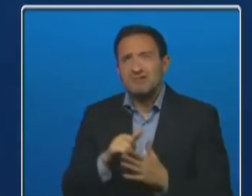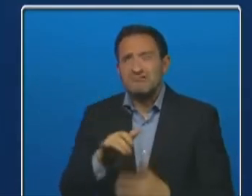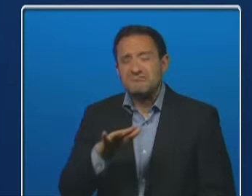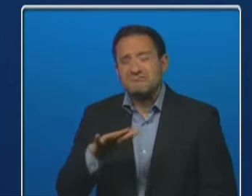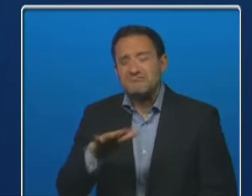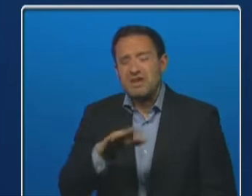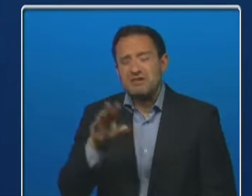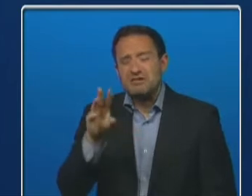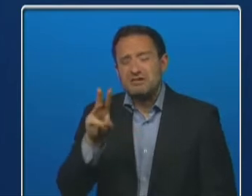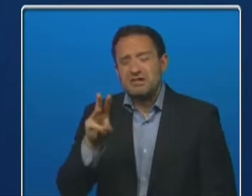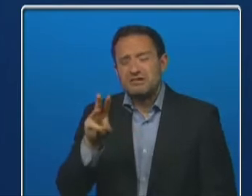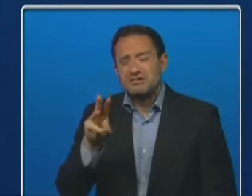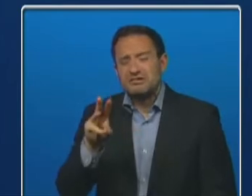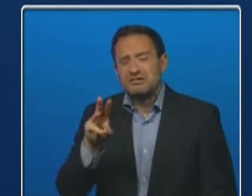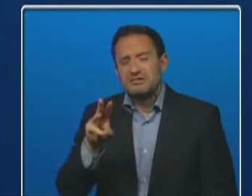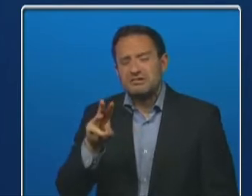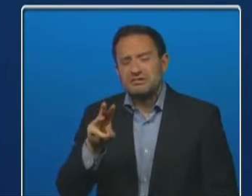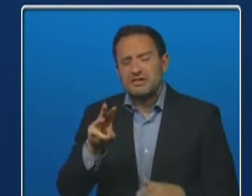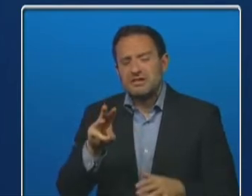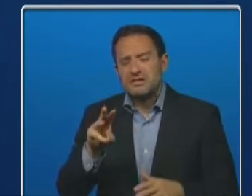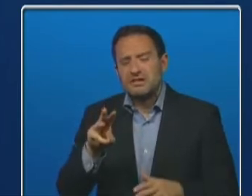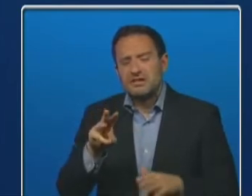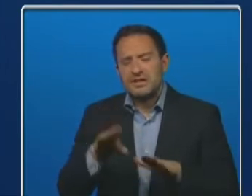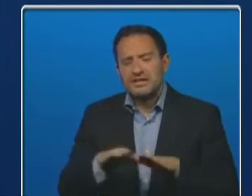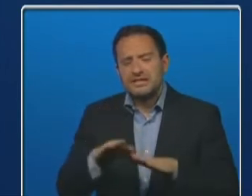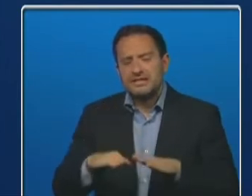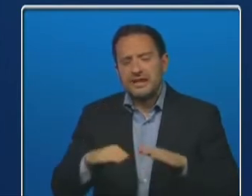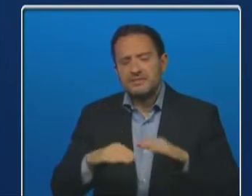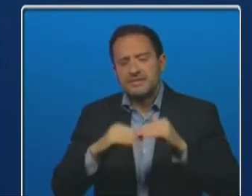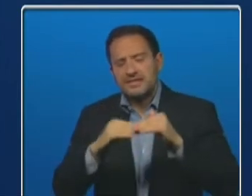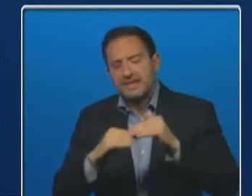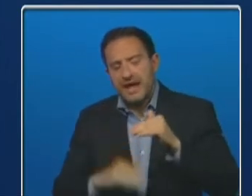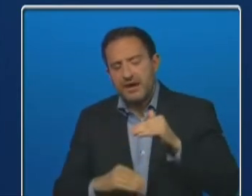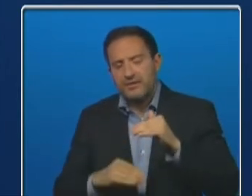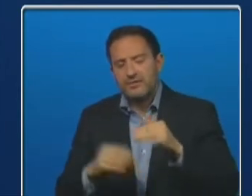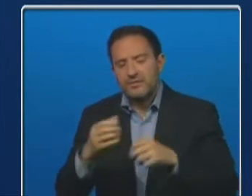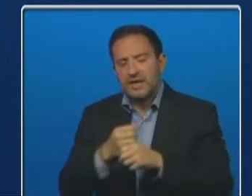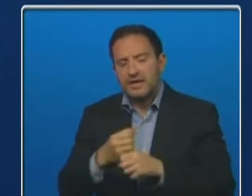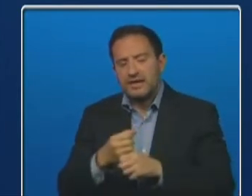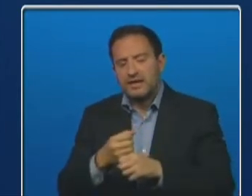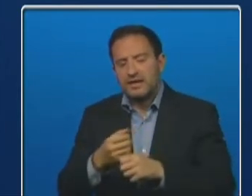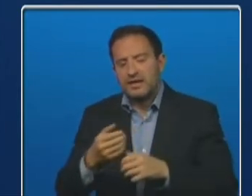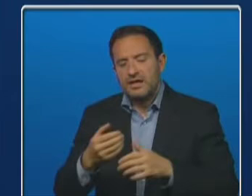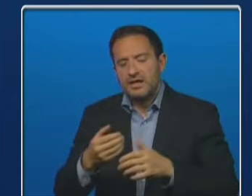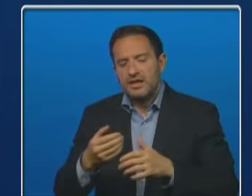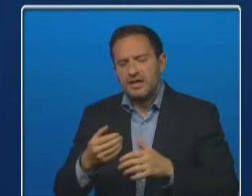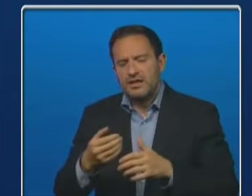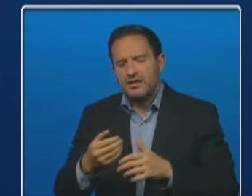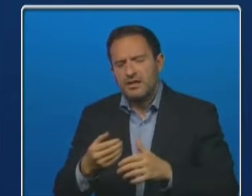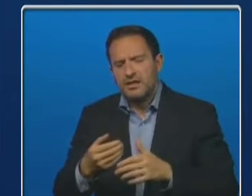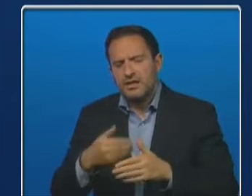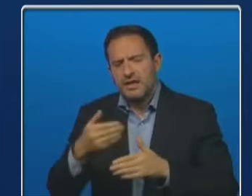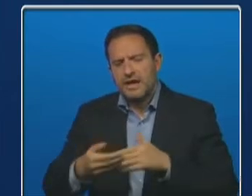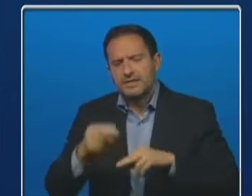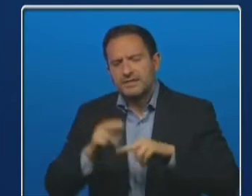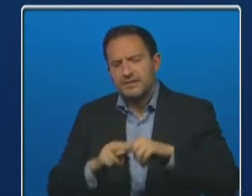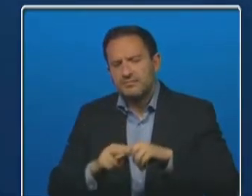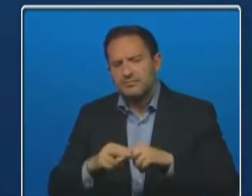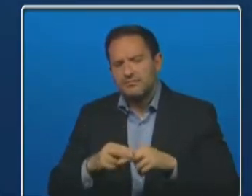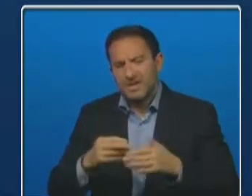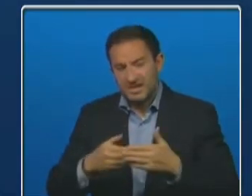down from gaining the next seat. Thank you for that, Kristen. Operator, do we have our next caller?